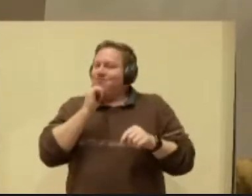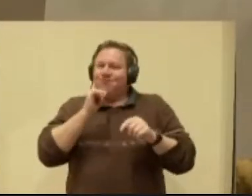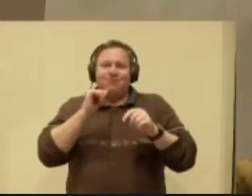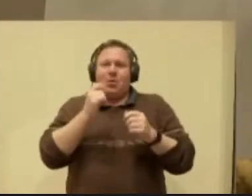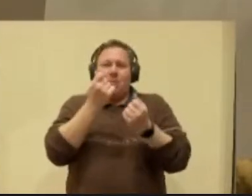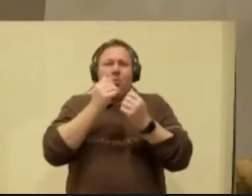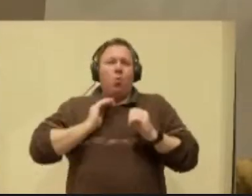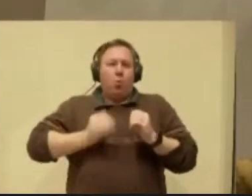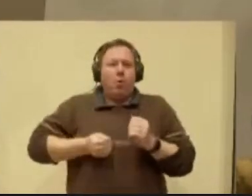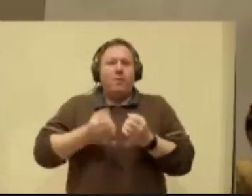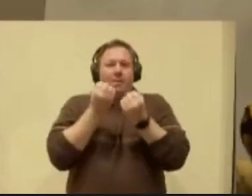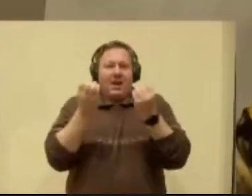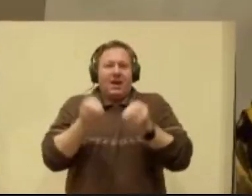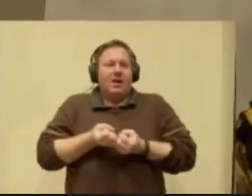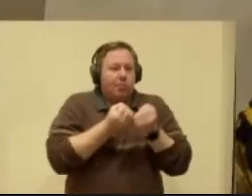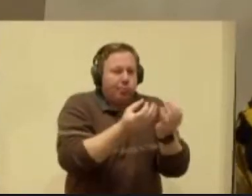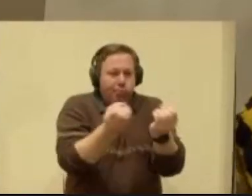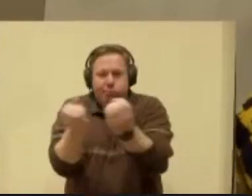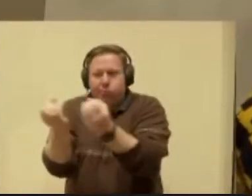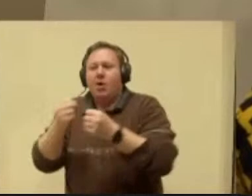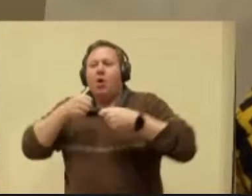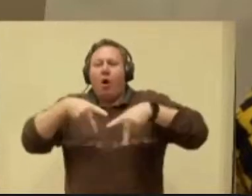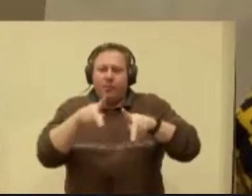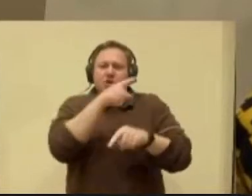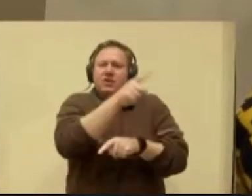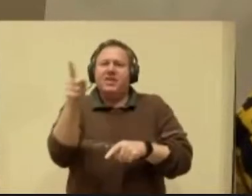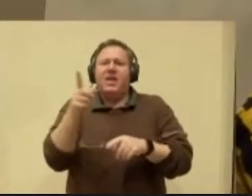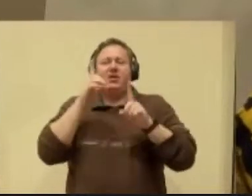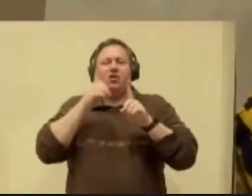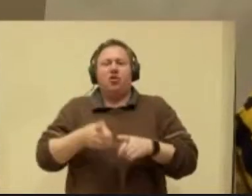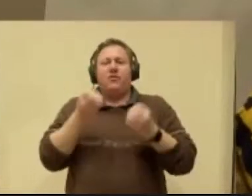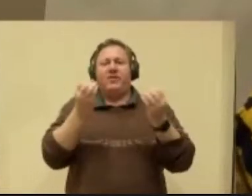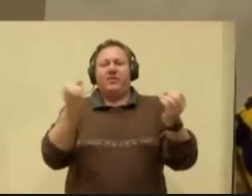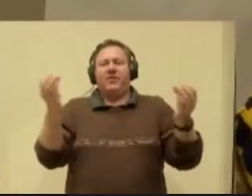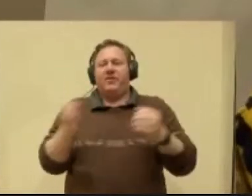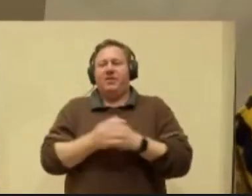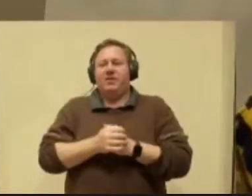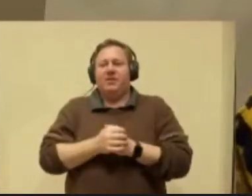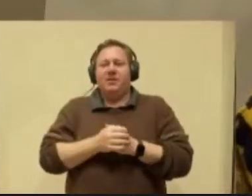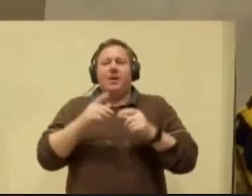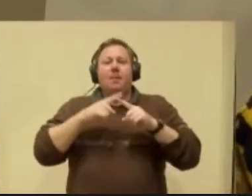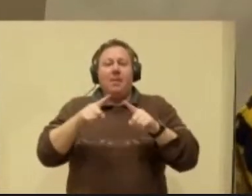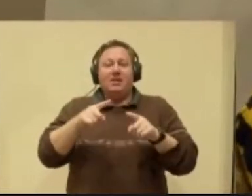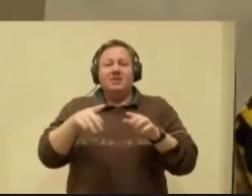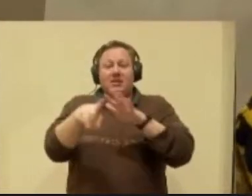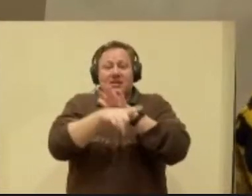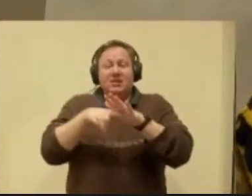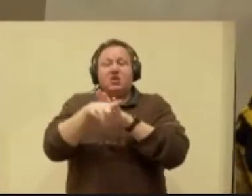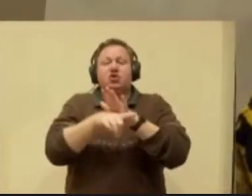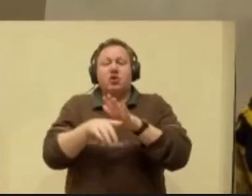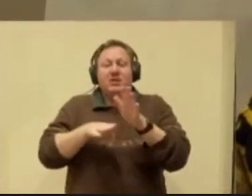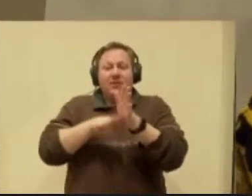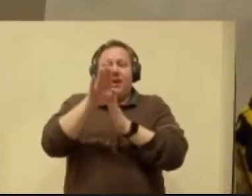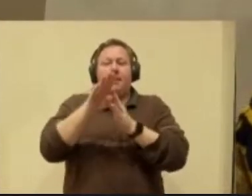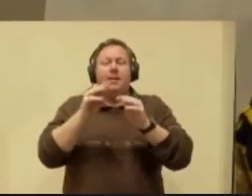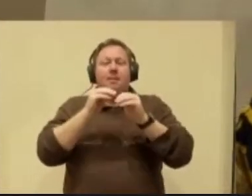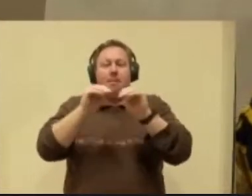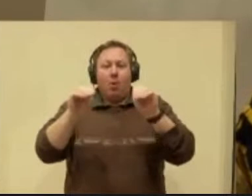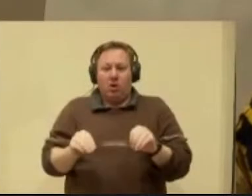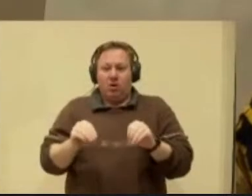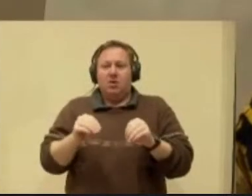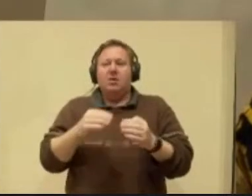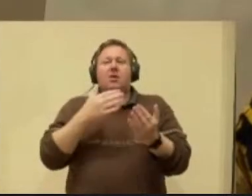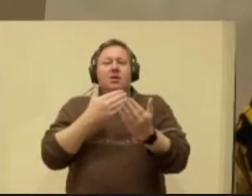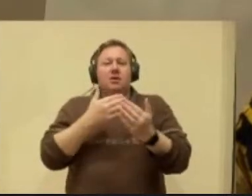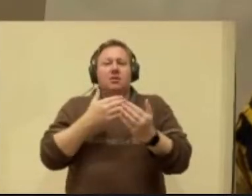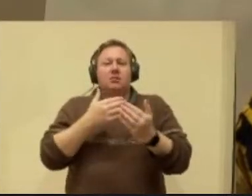give them the opportunity that they deserve but through the repositioning of district development model and the fact that we are going to be